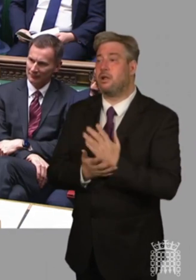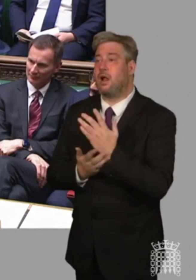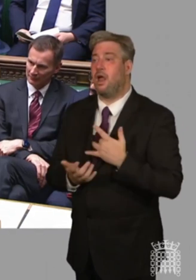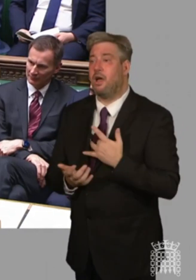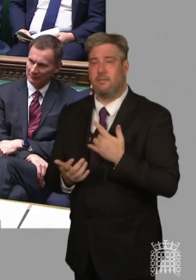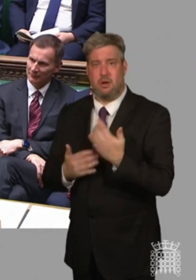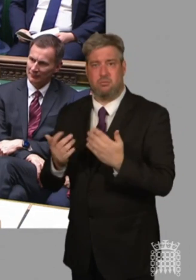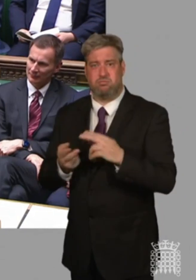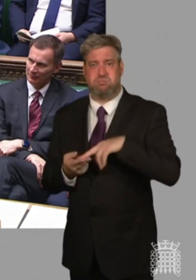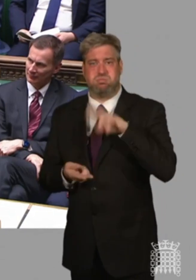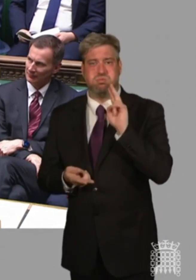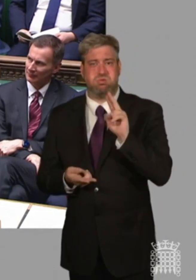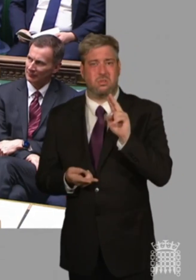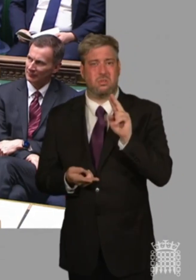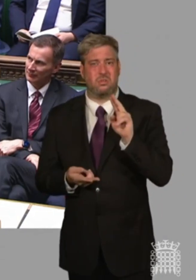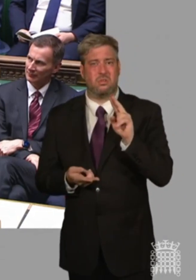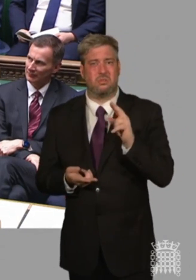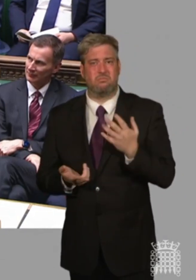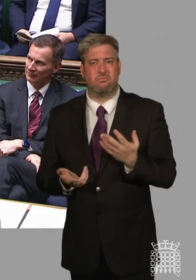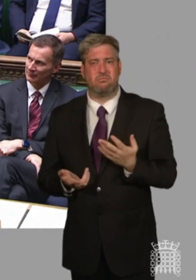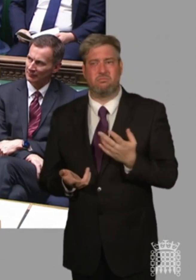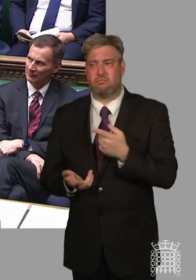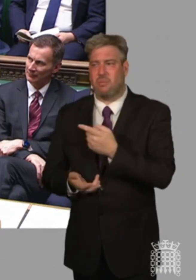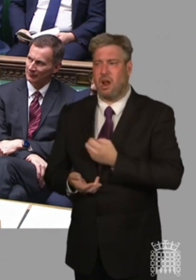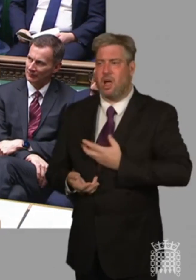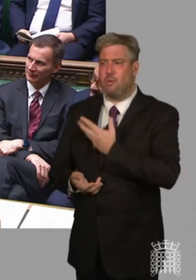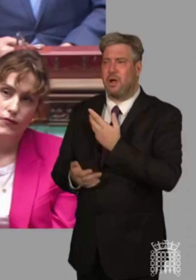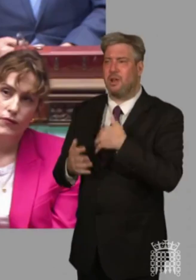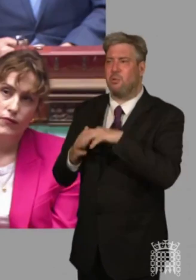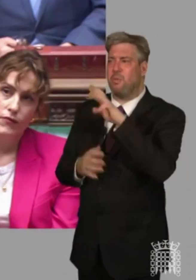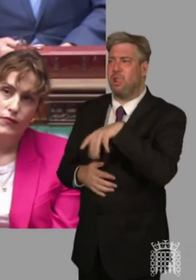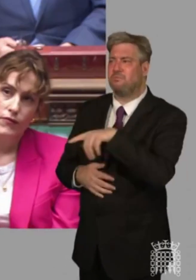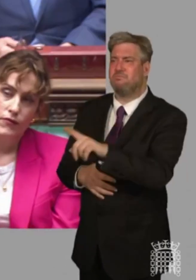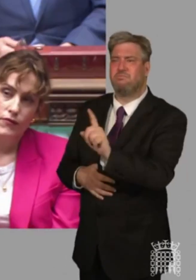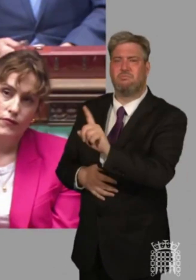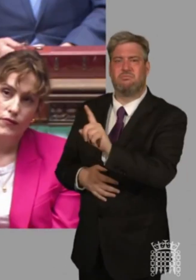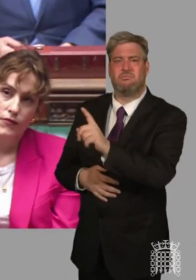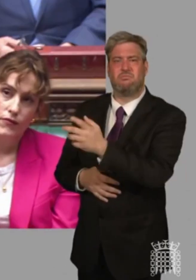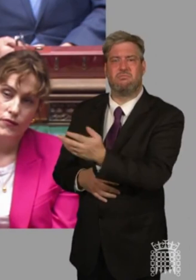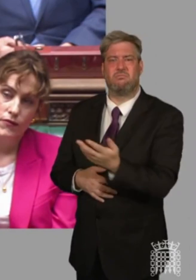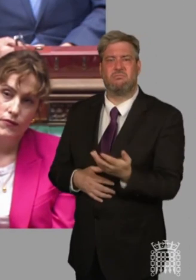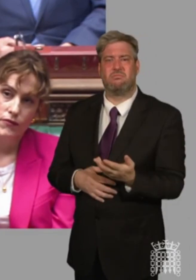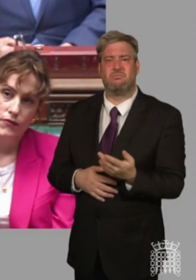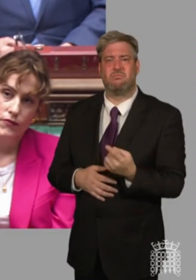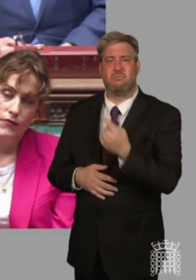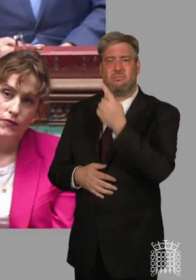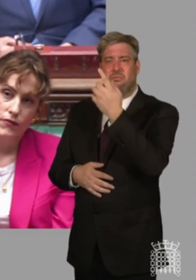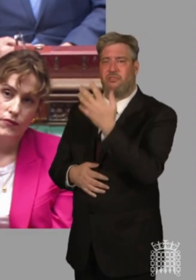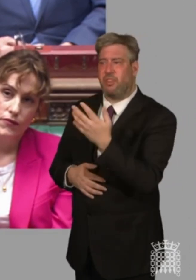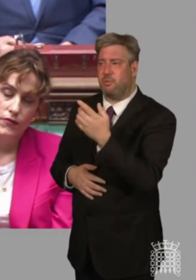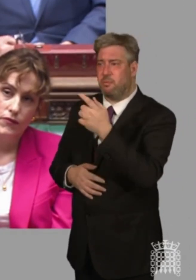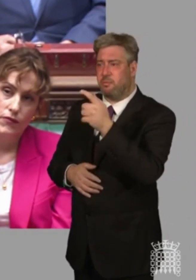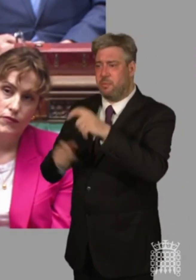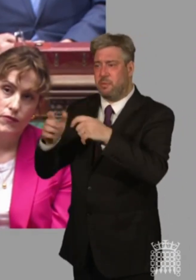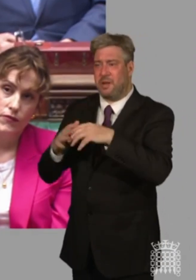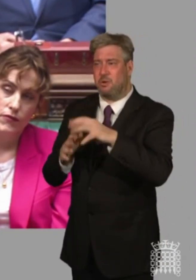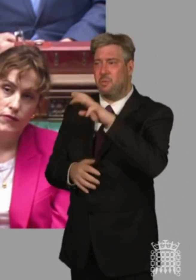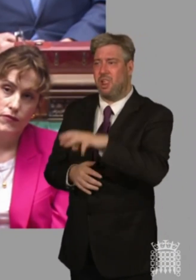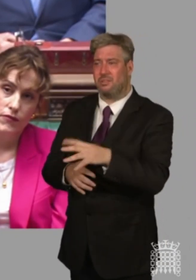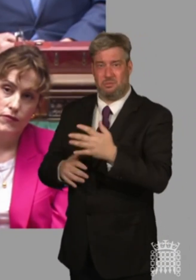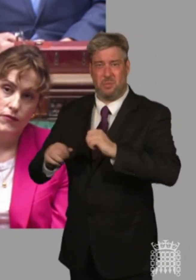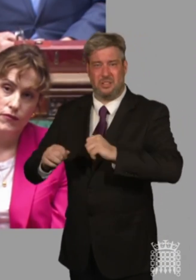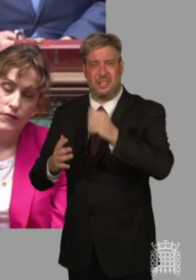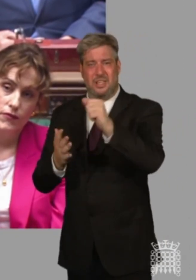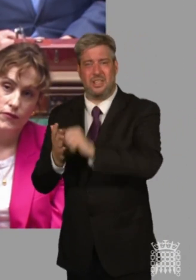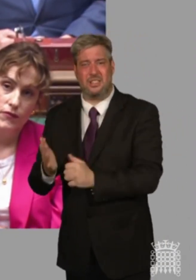and people are waiting twice as long for an operation. Their failure has sent the Welsh NHS back to square one, and